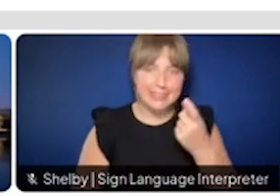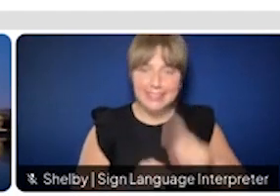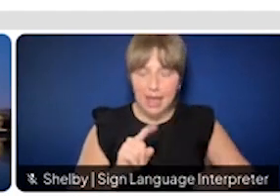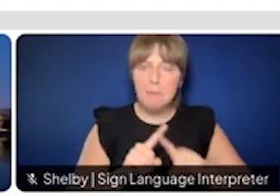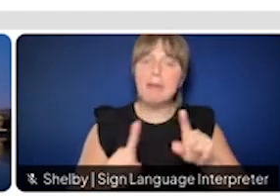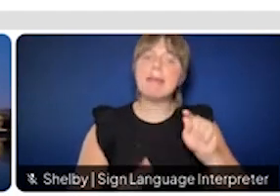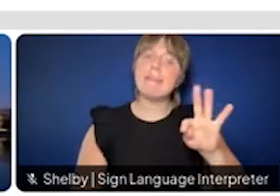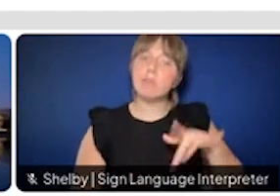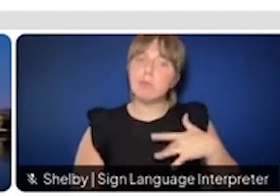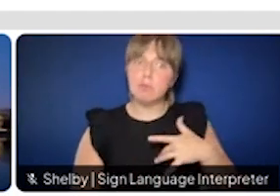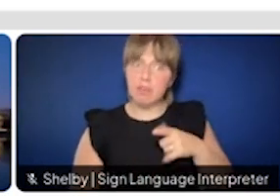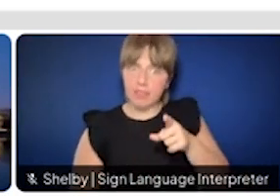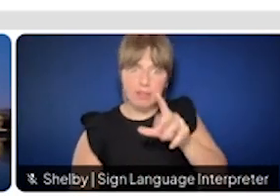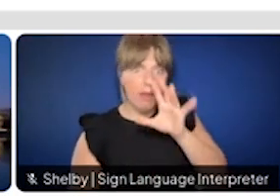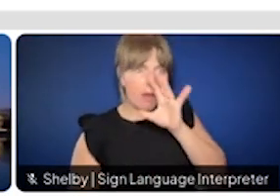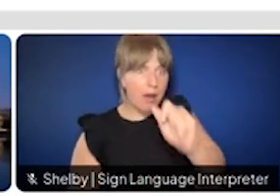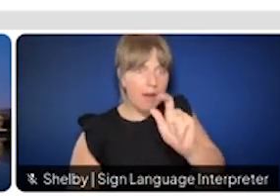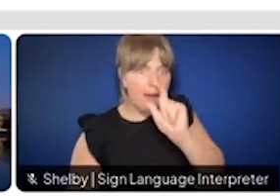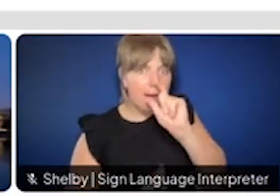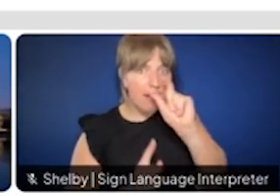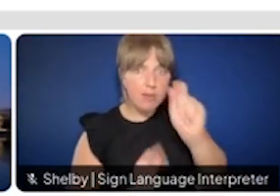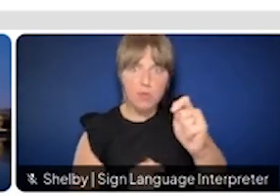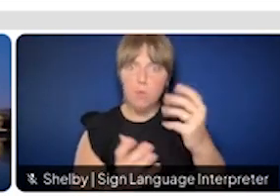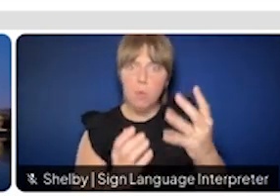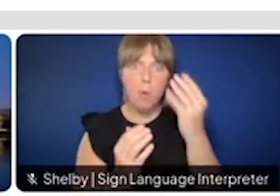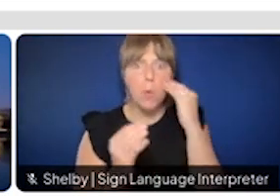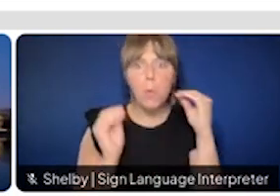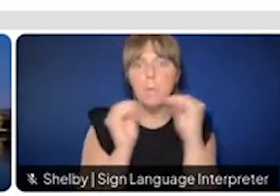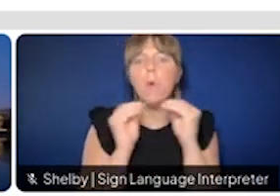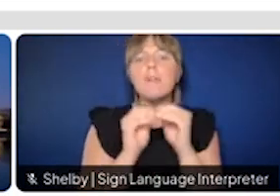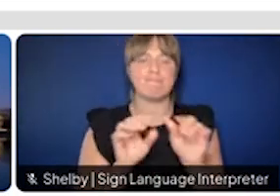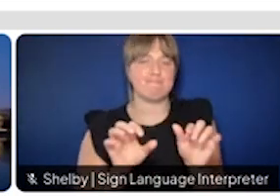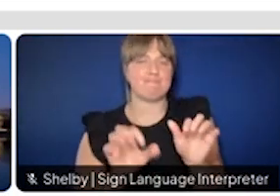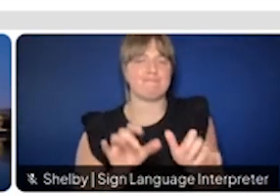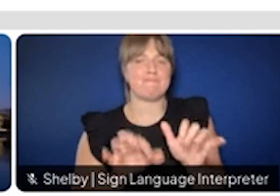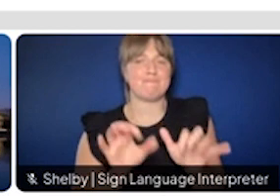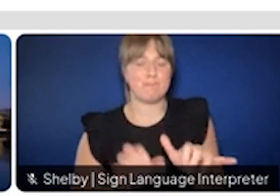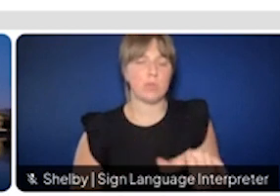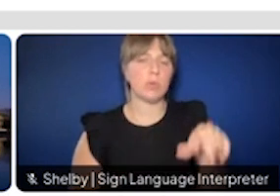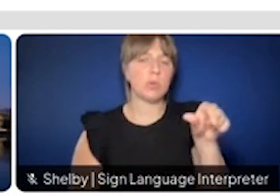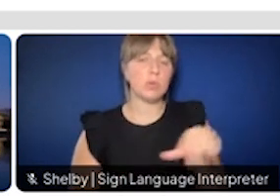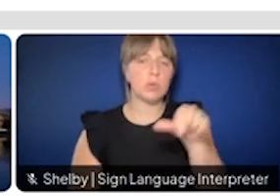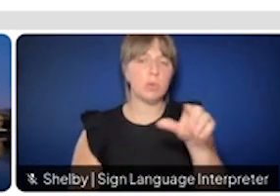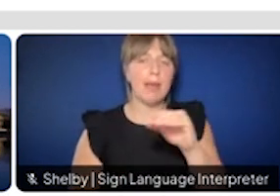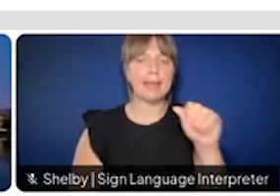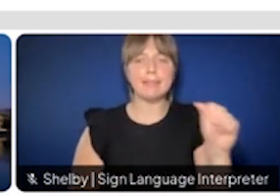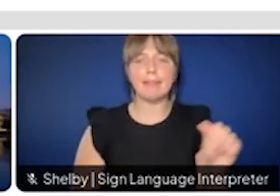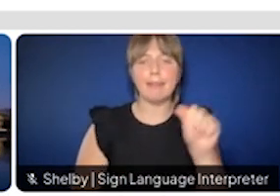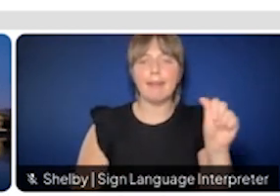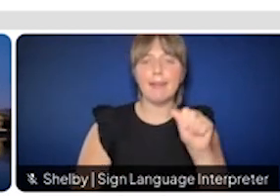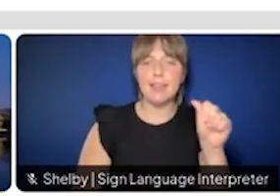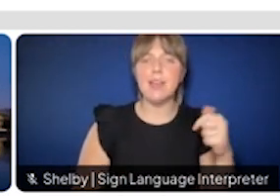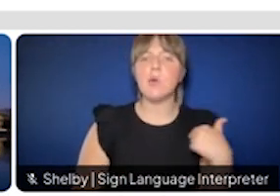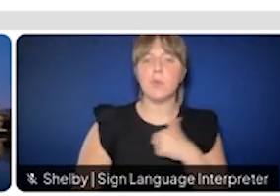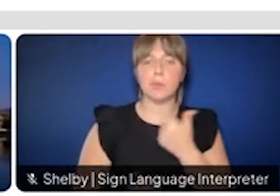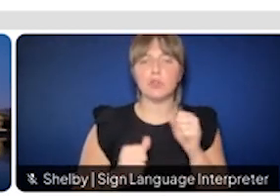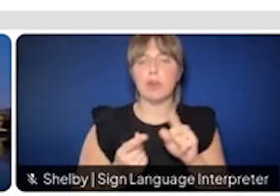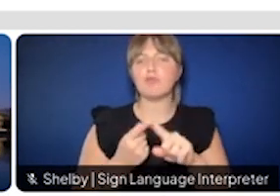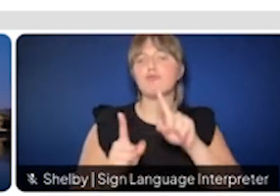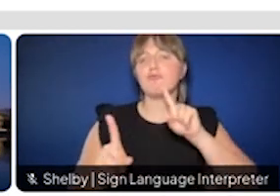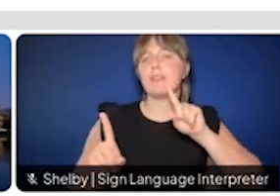to you about this presentation, please throw those questions into the Q&A, and we will try to get to those as